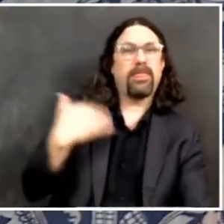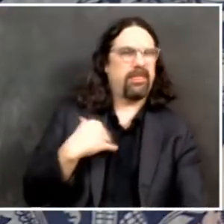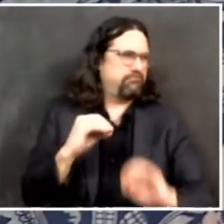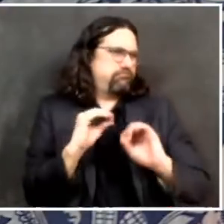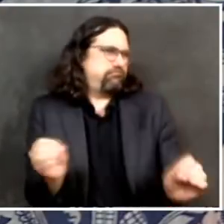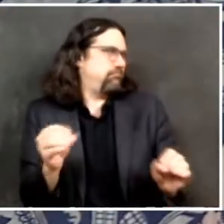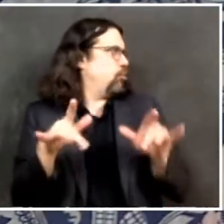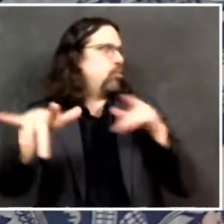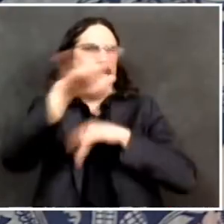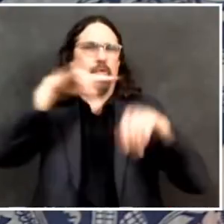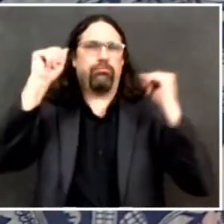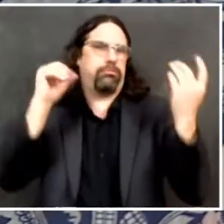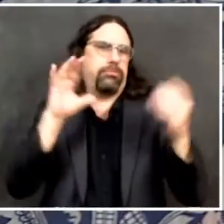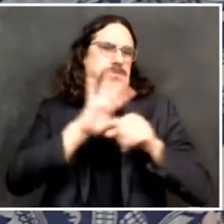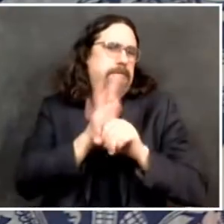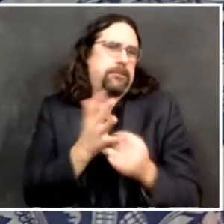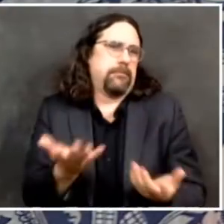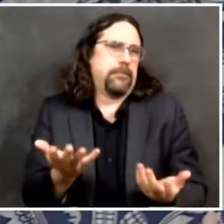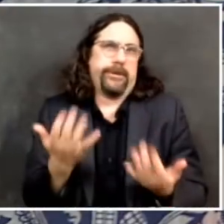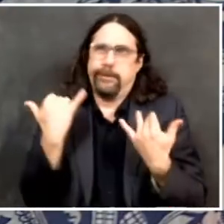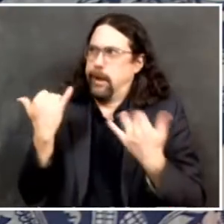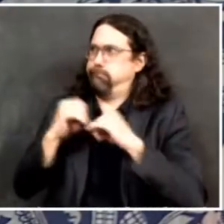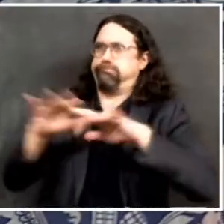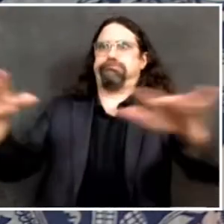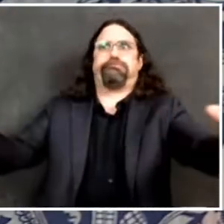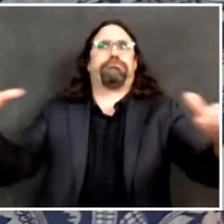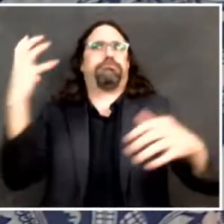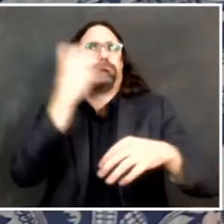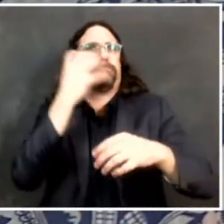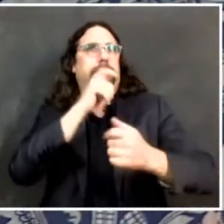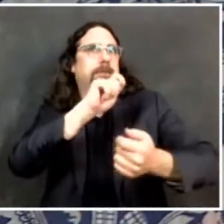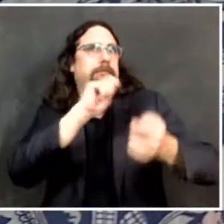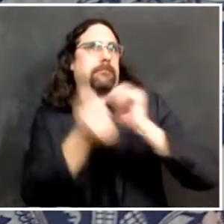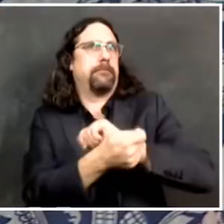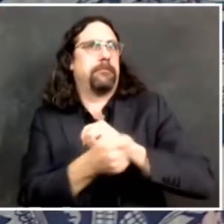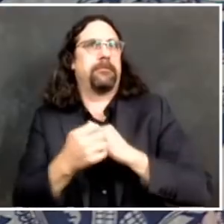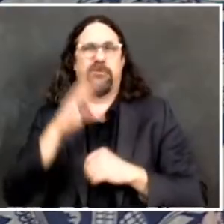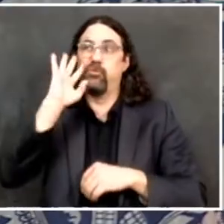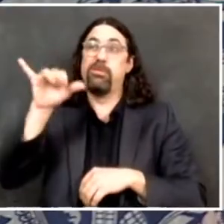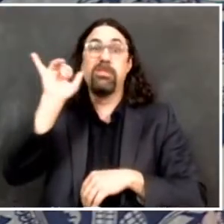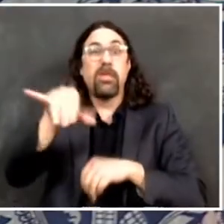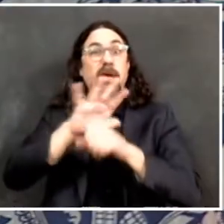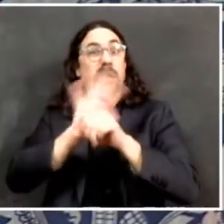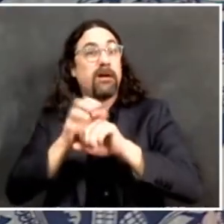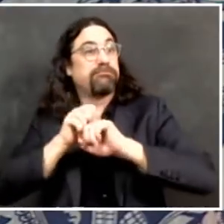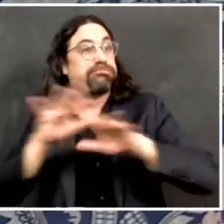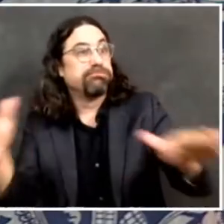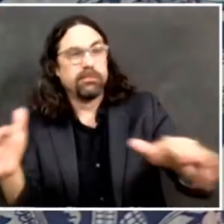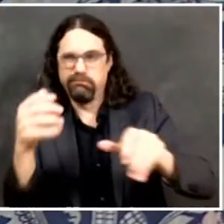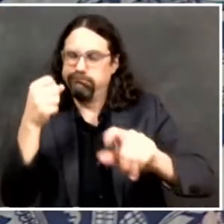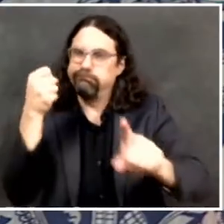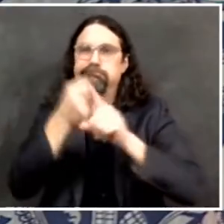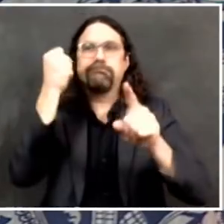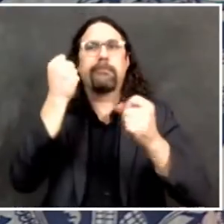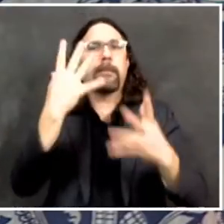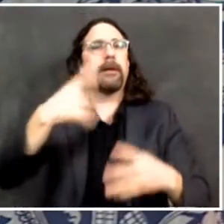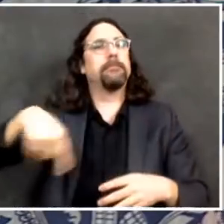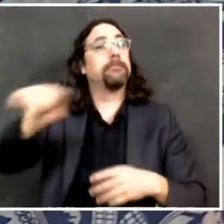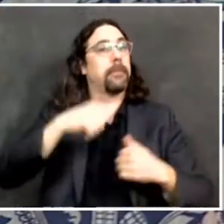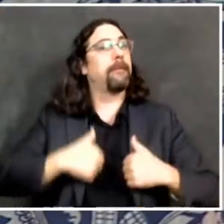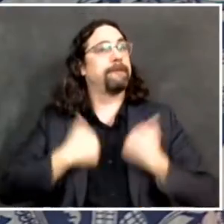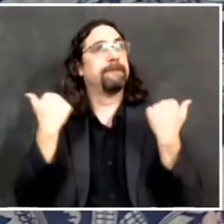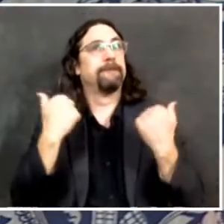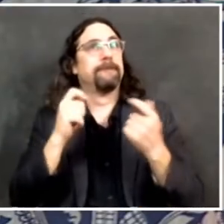negative impact it's had on the rest of our lives. And we know when it comes to something like unemployment, the effects get felt